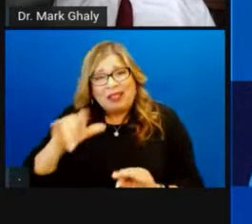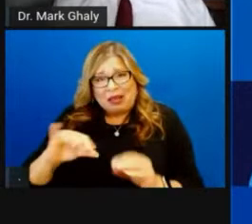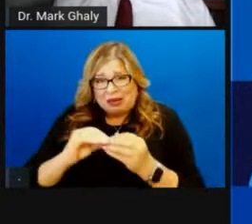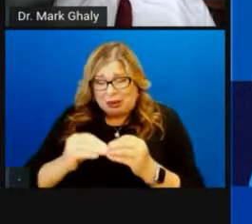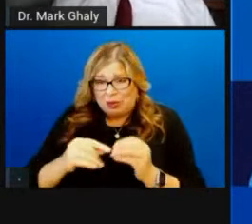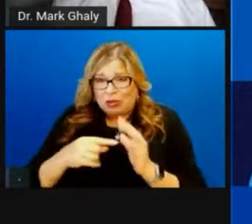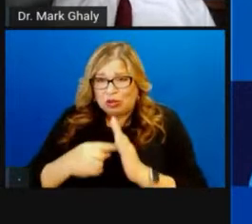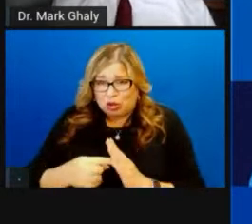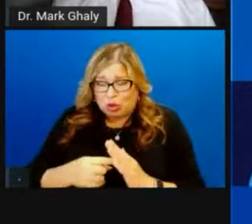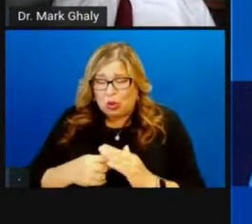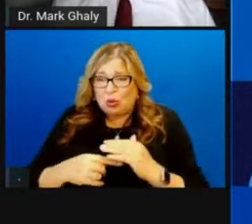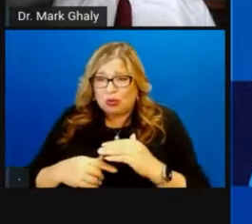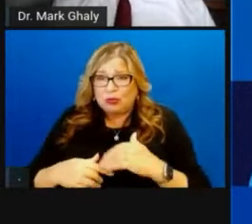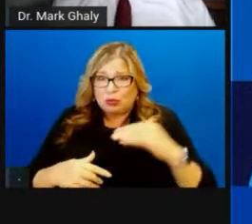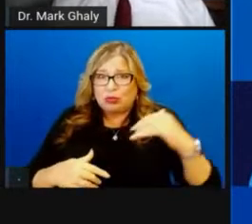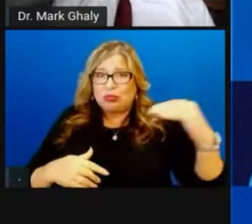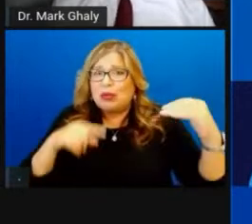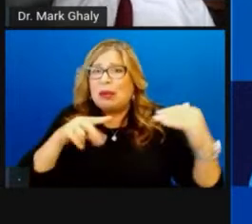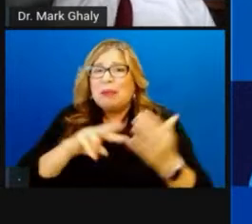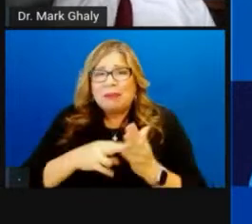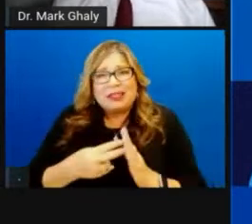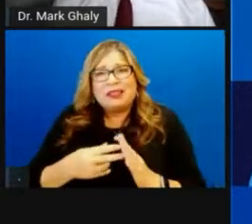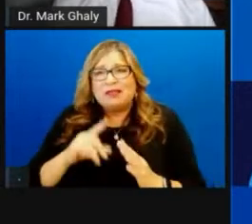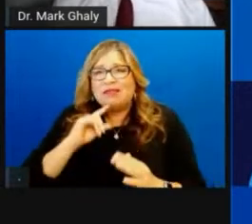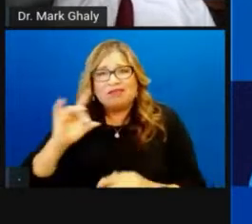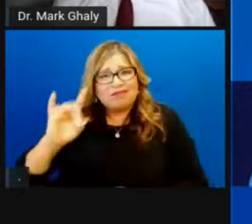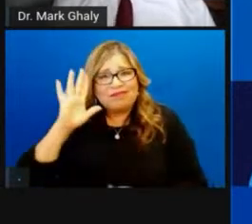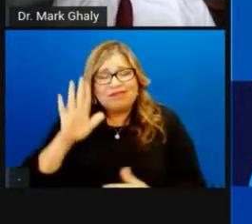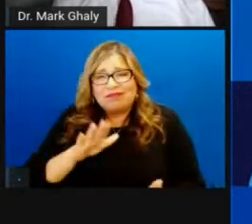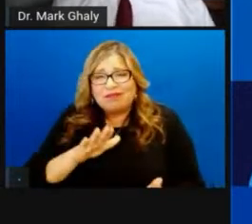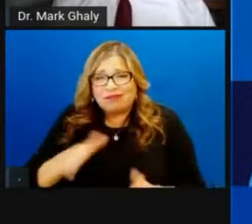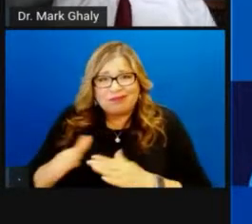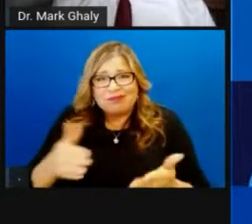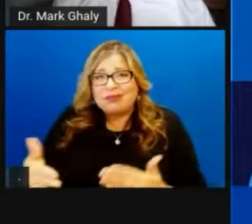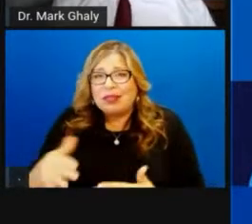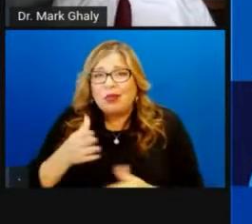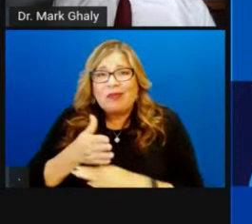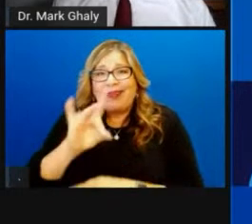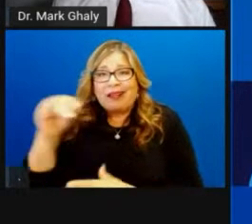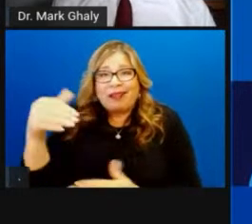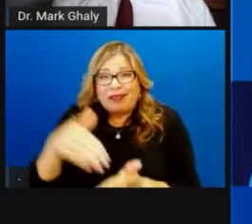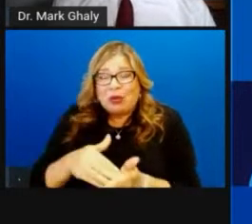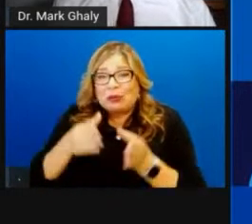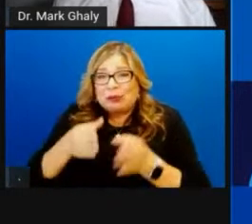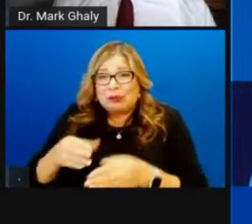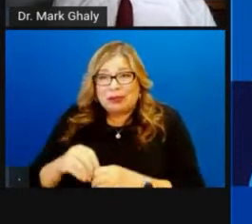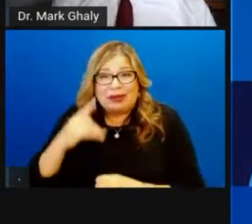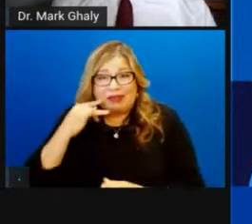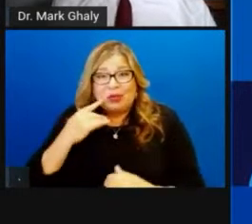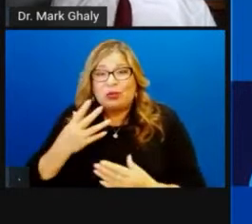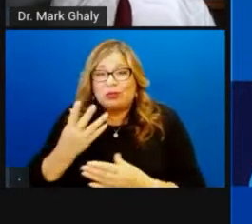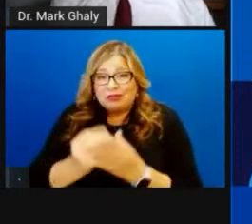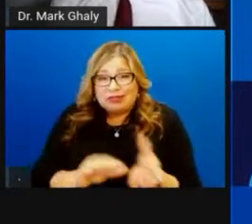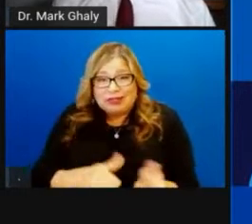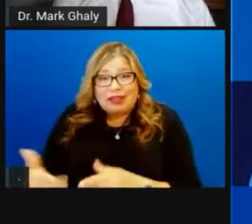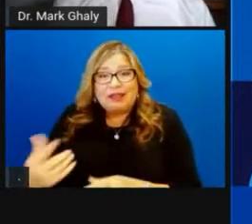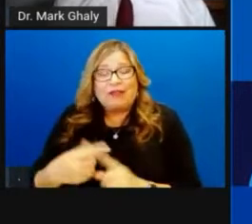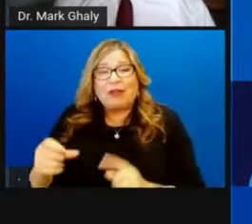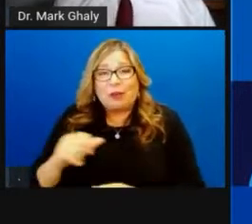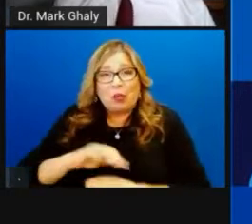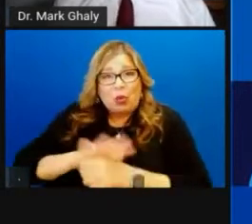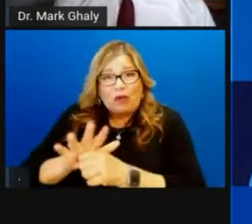There are over 80,000 Californians who've lost their life to COVID. I know that our family, my